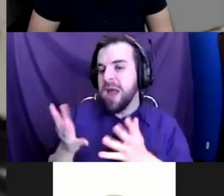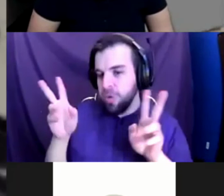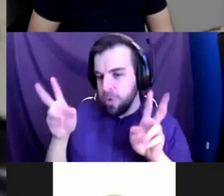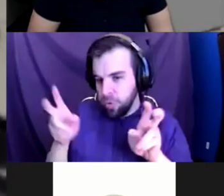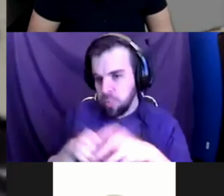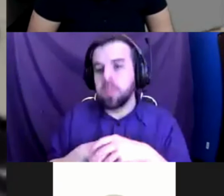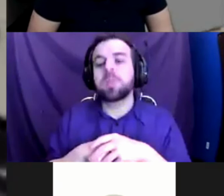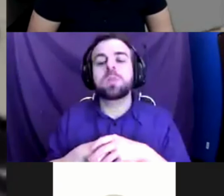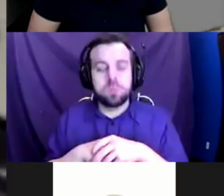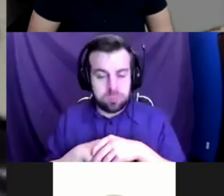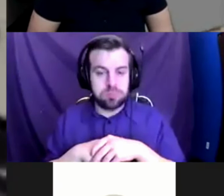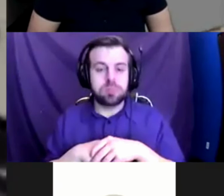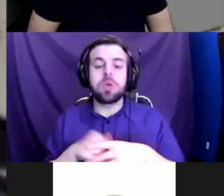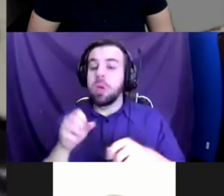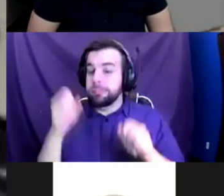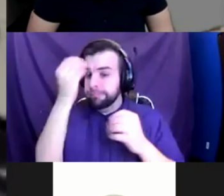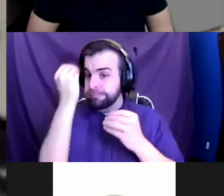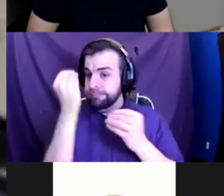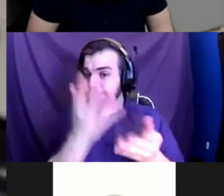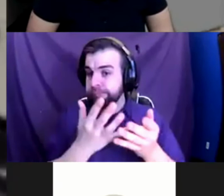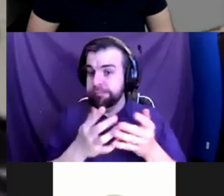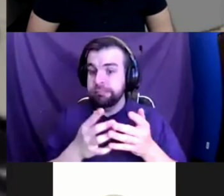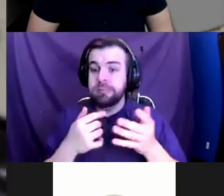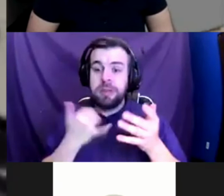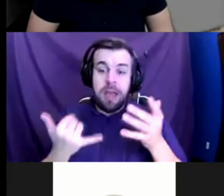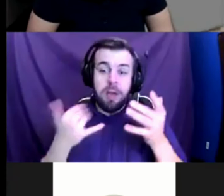little hungry talking about all this food. Yeah.